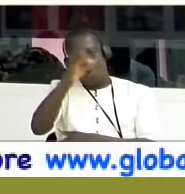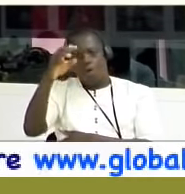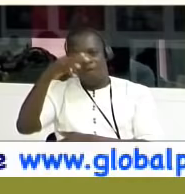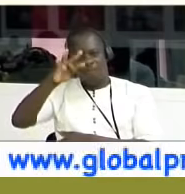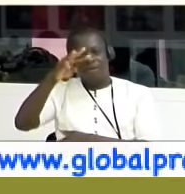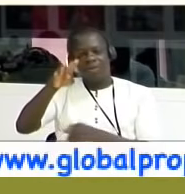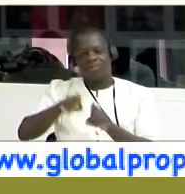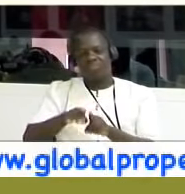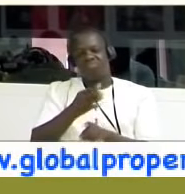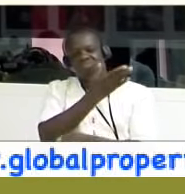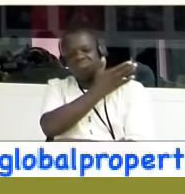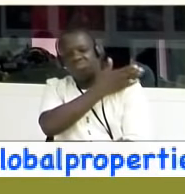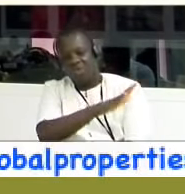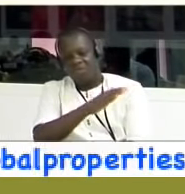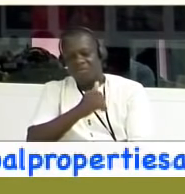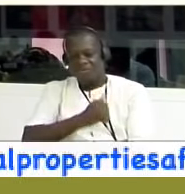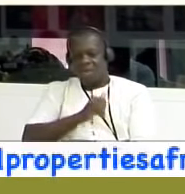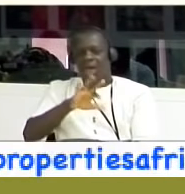appointment.